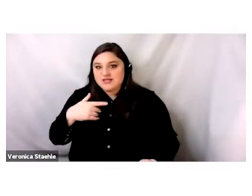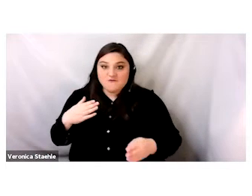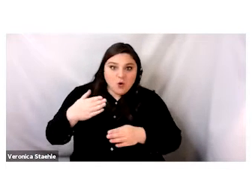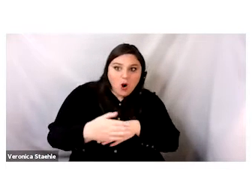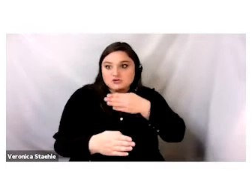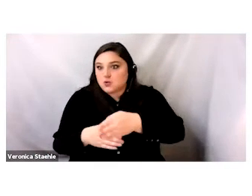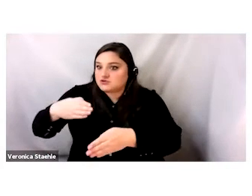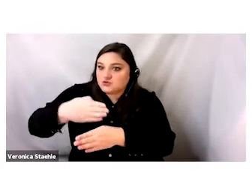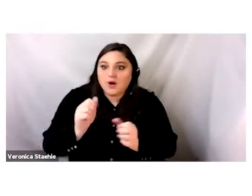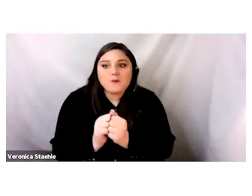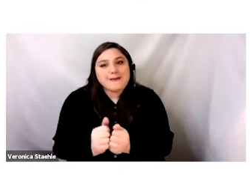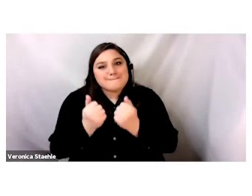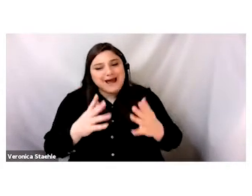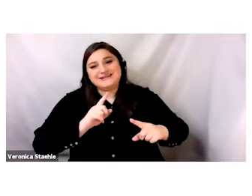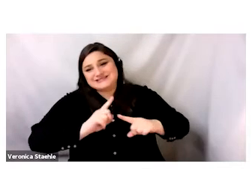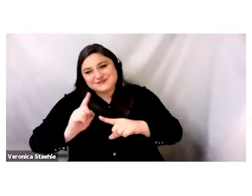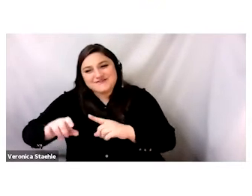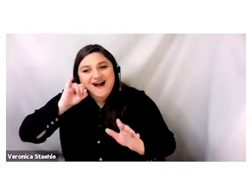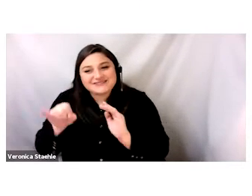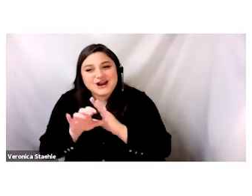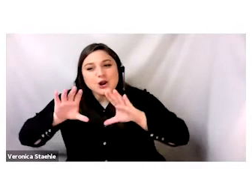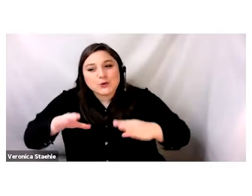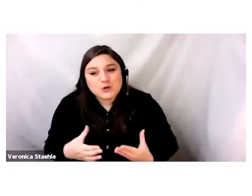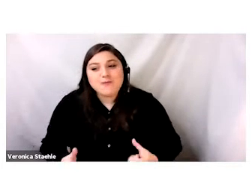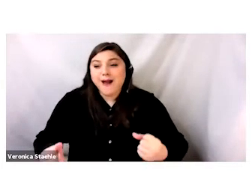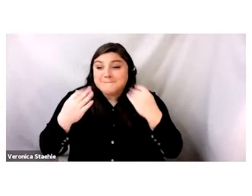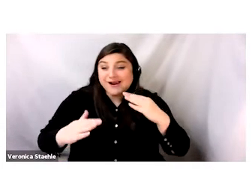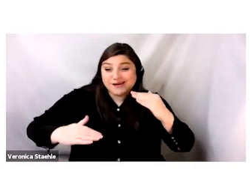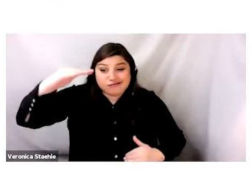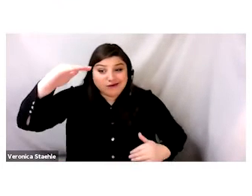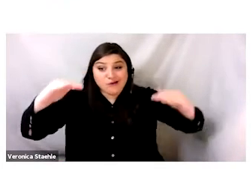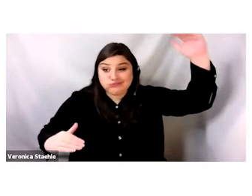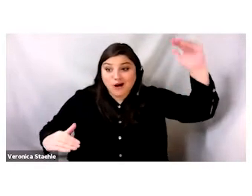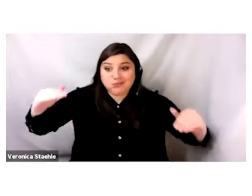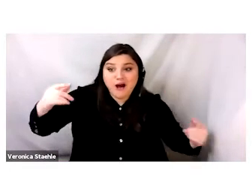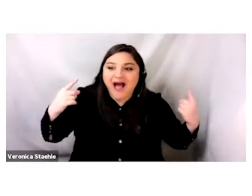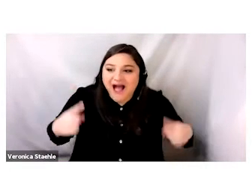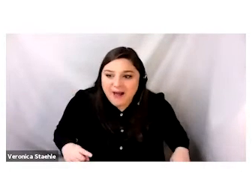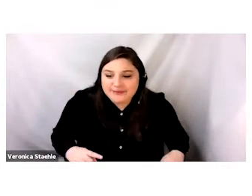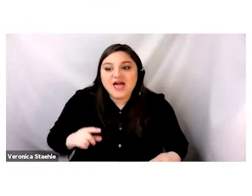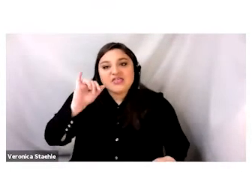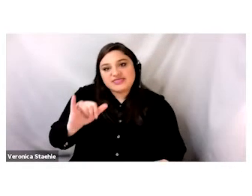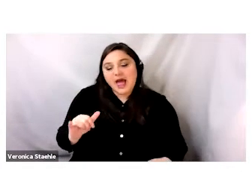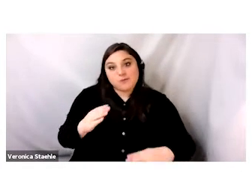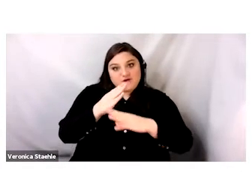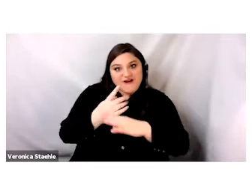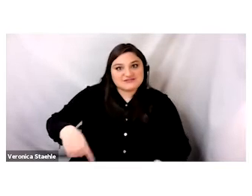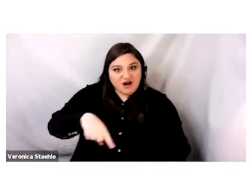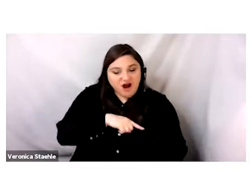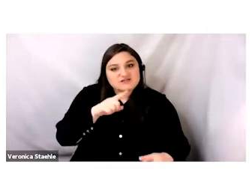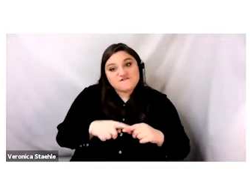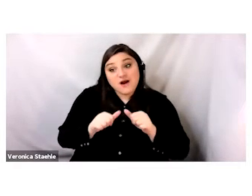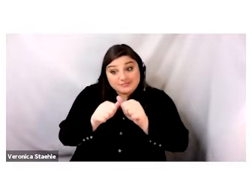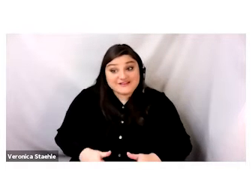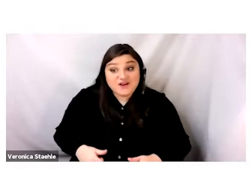are many disparities that prohibit us from having a longer life expectancy and